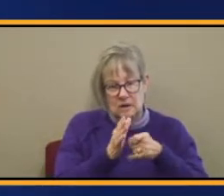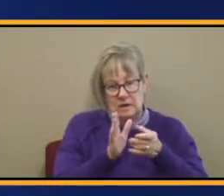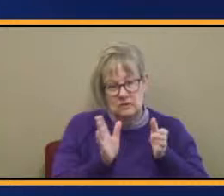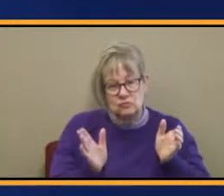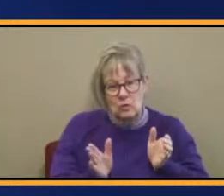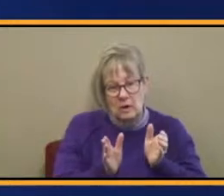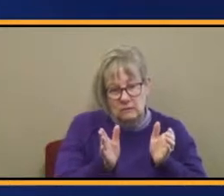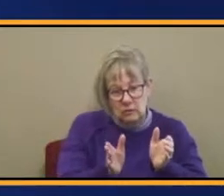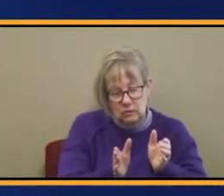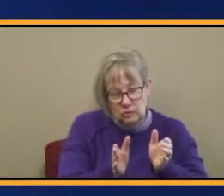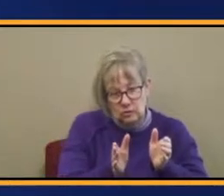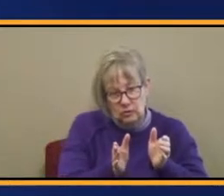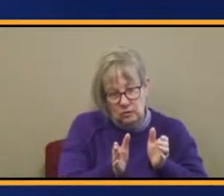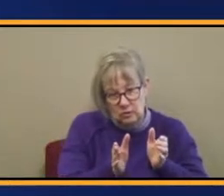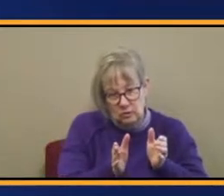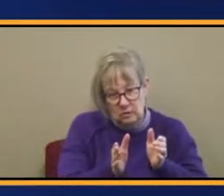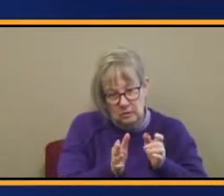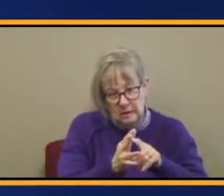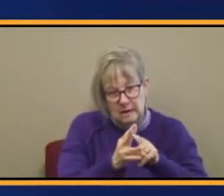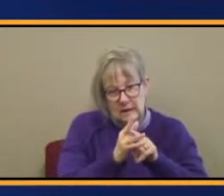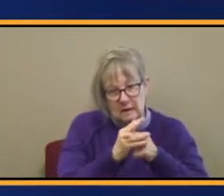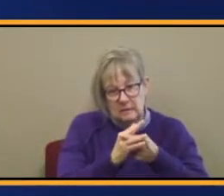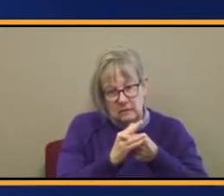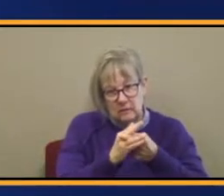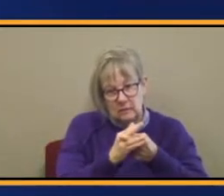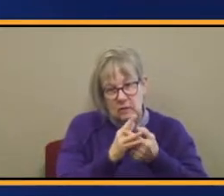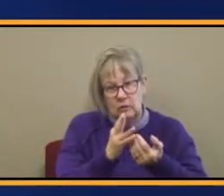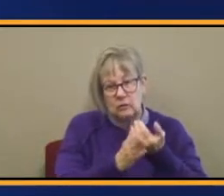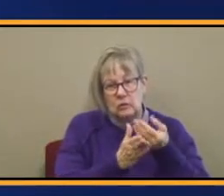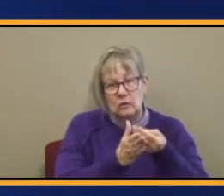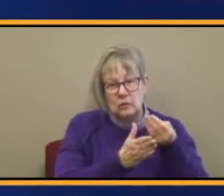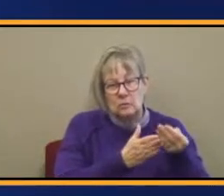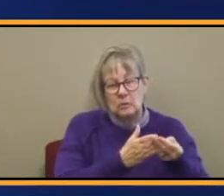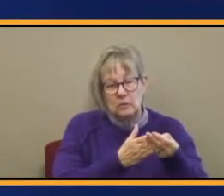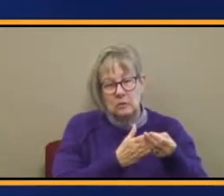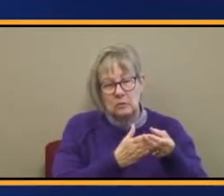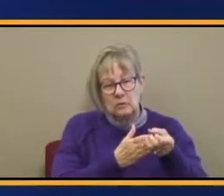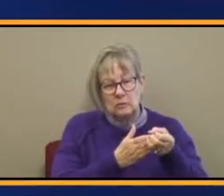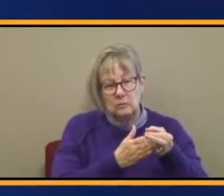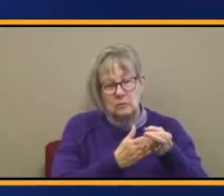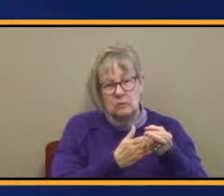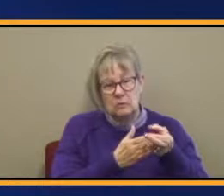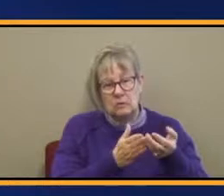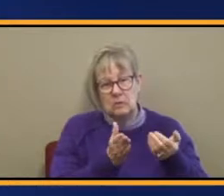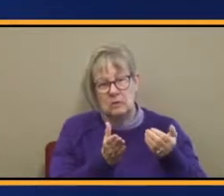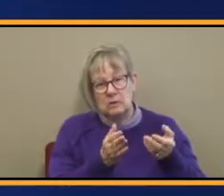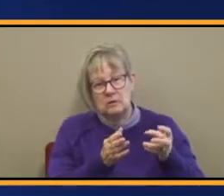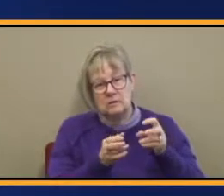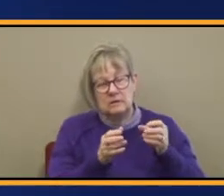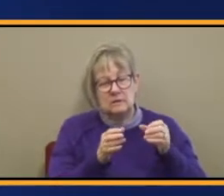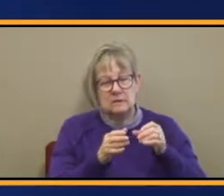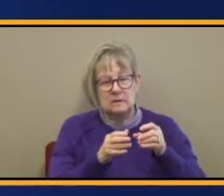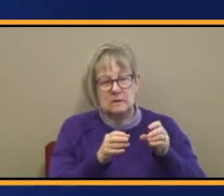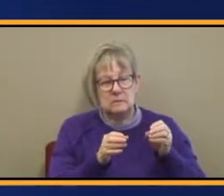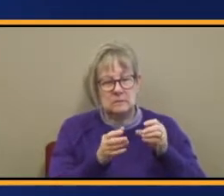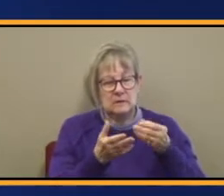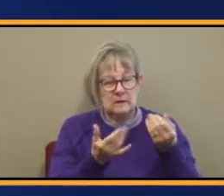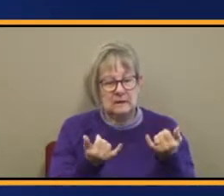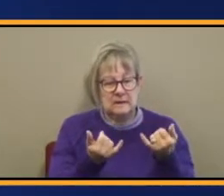was an instigator of new purchases or merely a reallocation of existing available funds of the